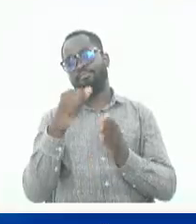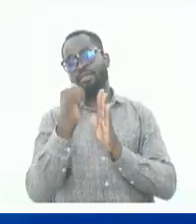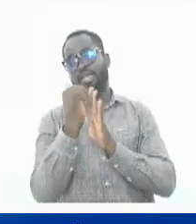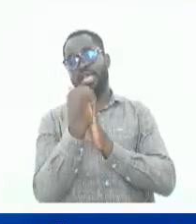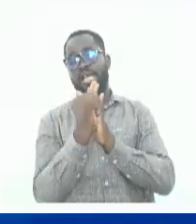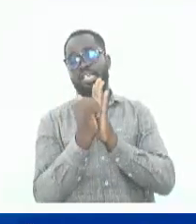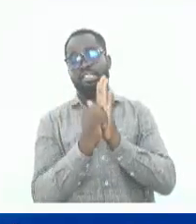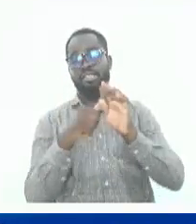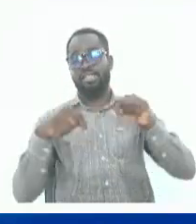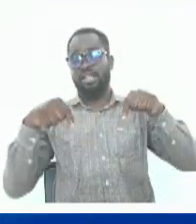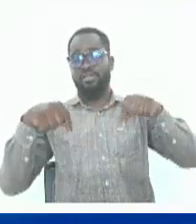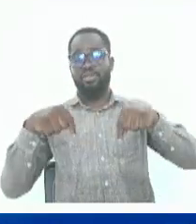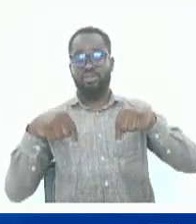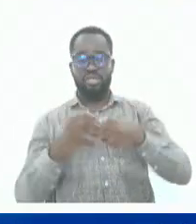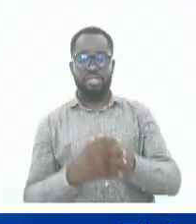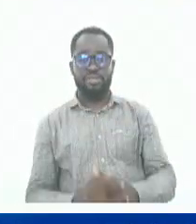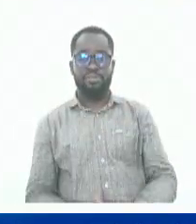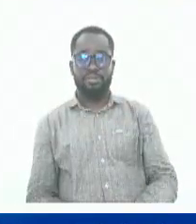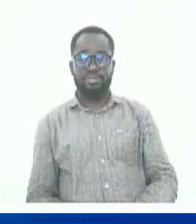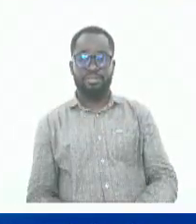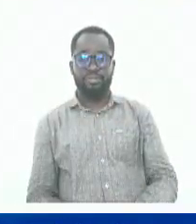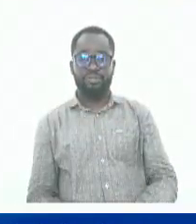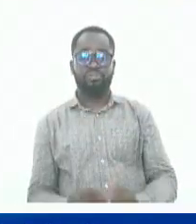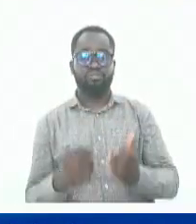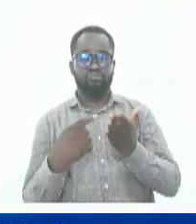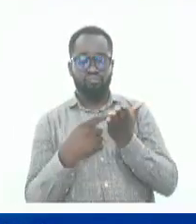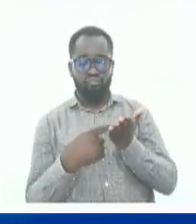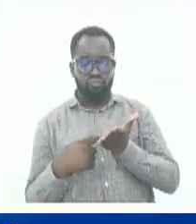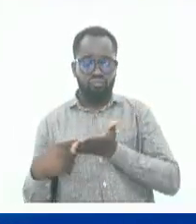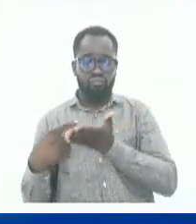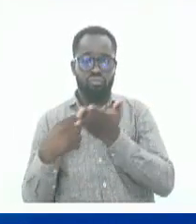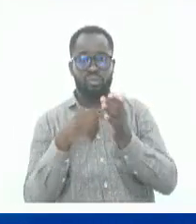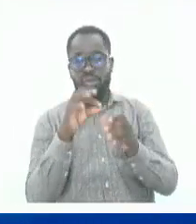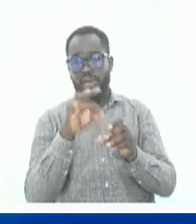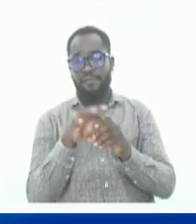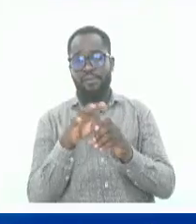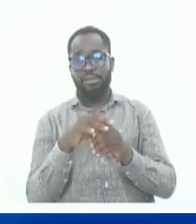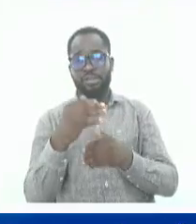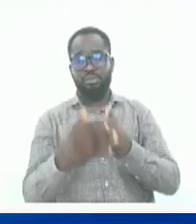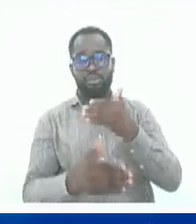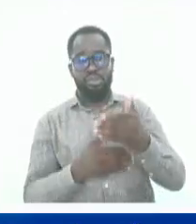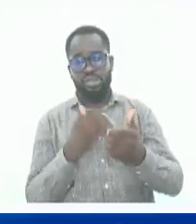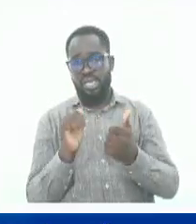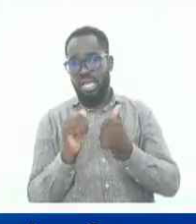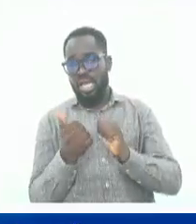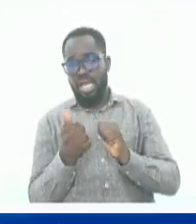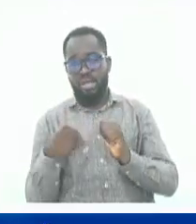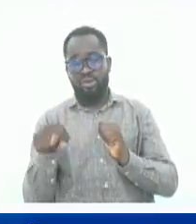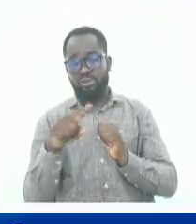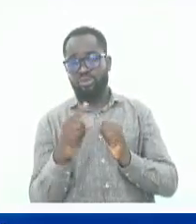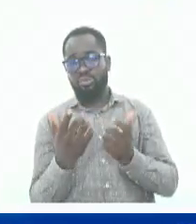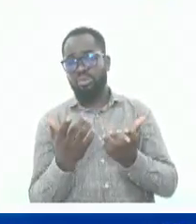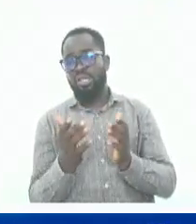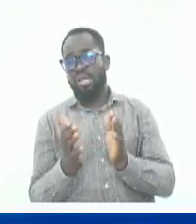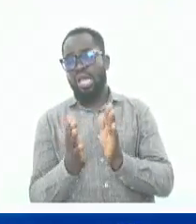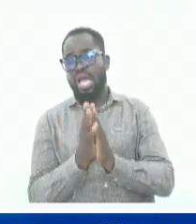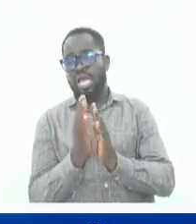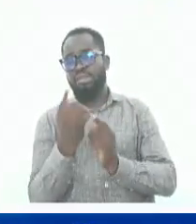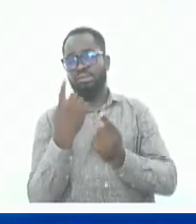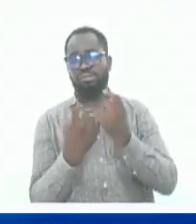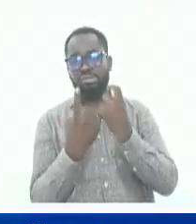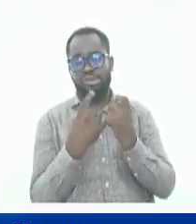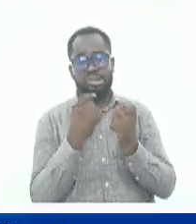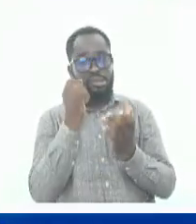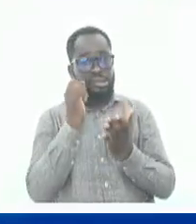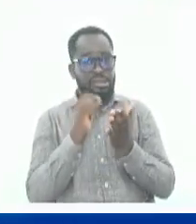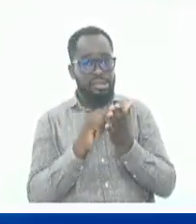agenda for today. Let's discuss the voting procedure and how you may ask questions. So I'll let the Secretary